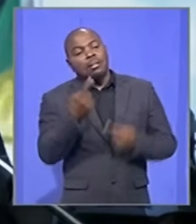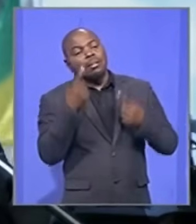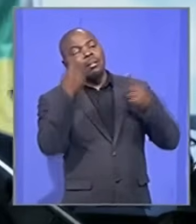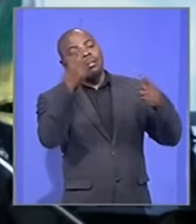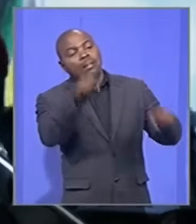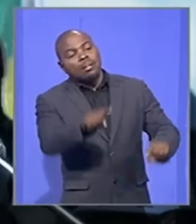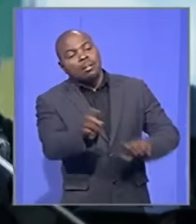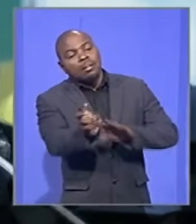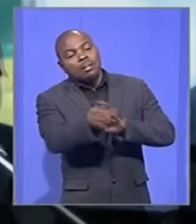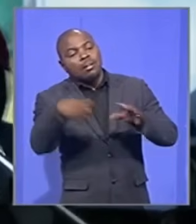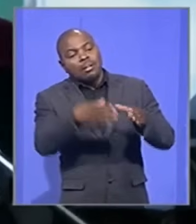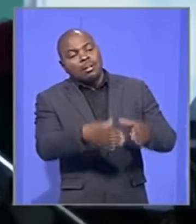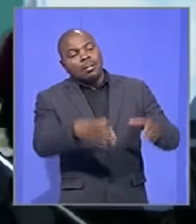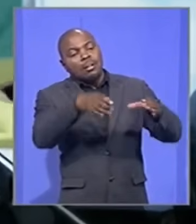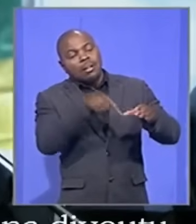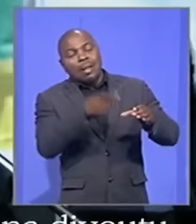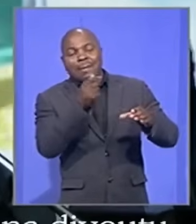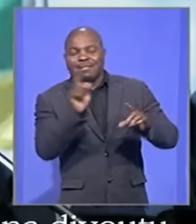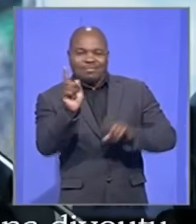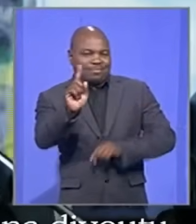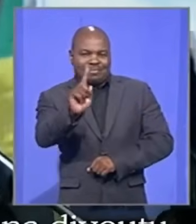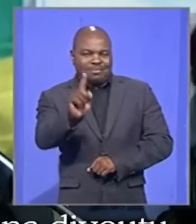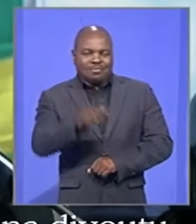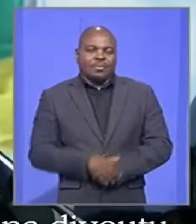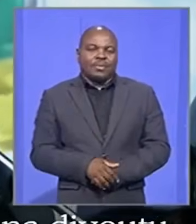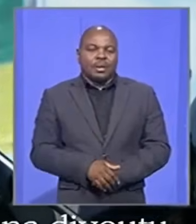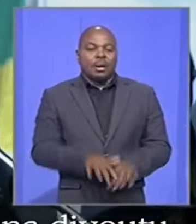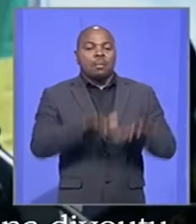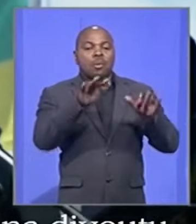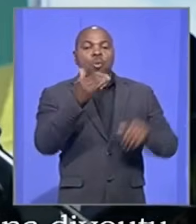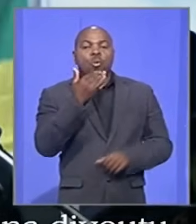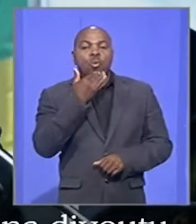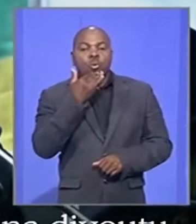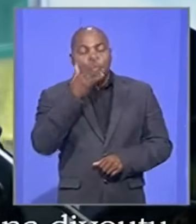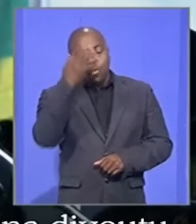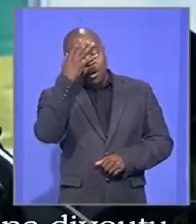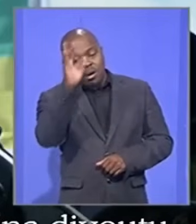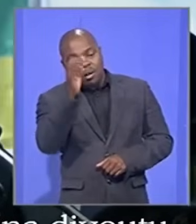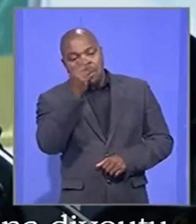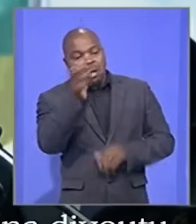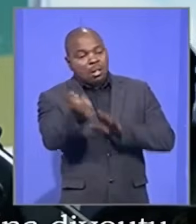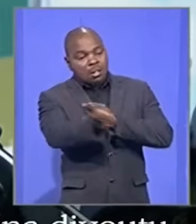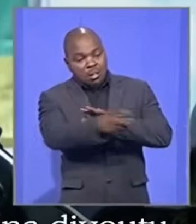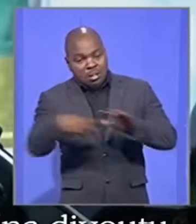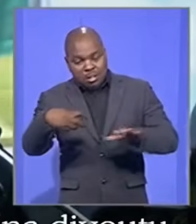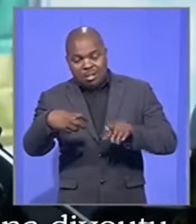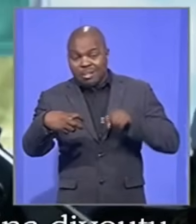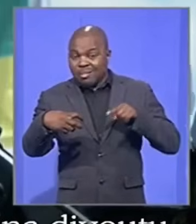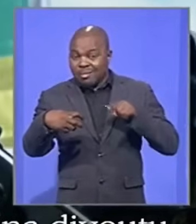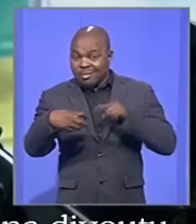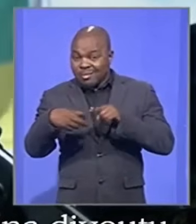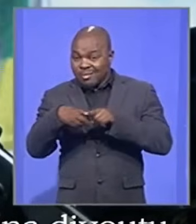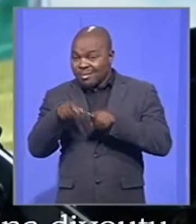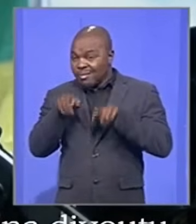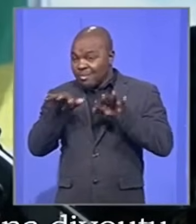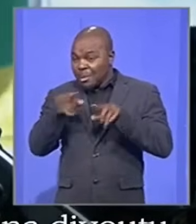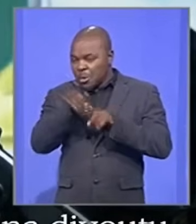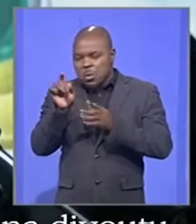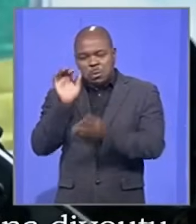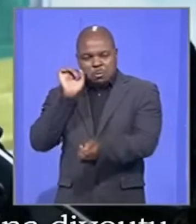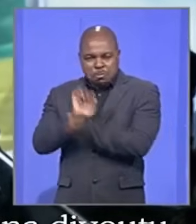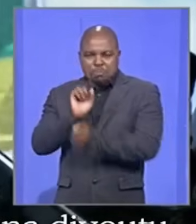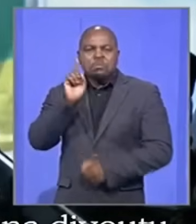dithiling. Ba go utswa tšhelete ya puso a ba tshwarwe